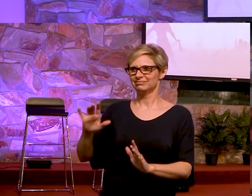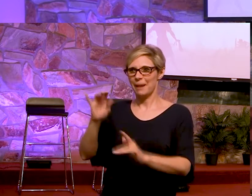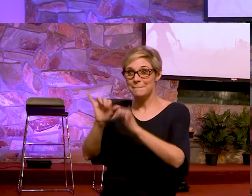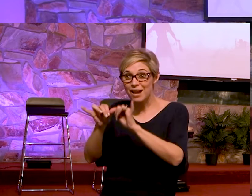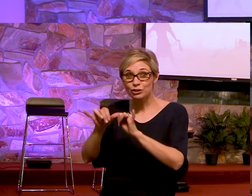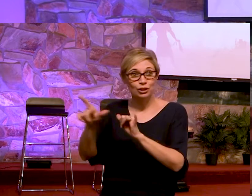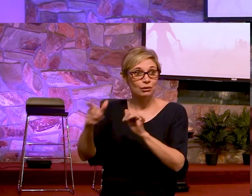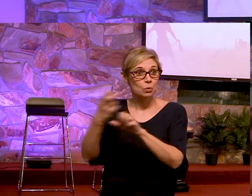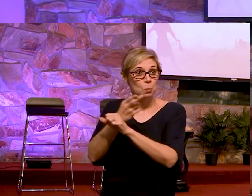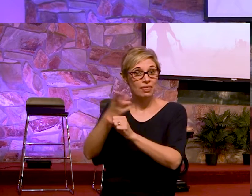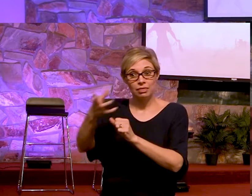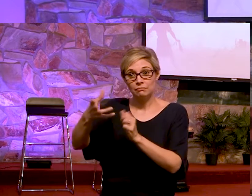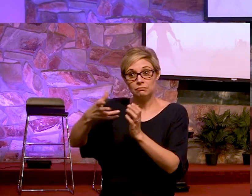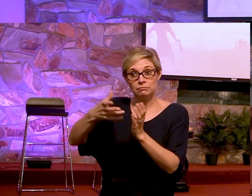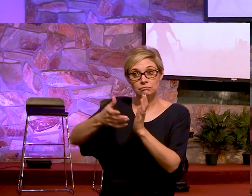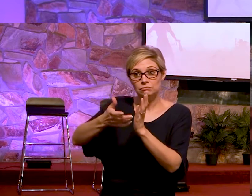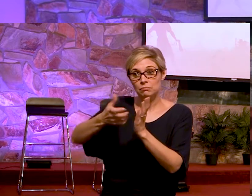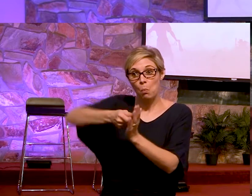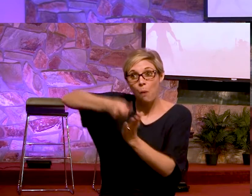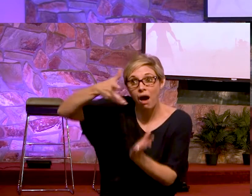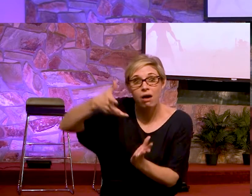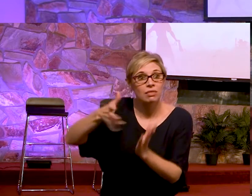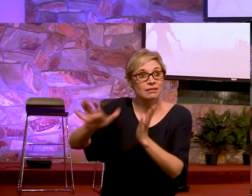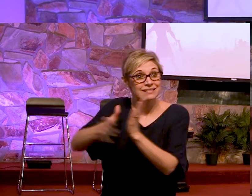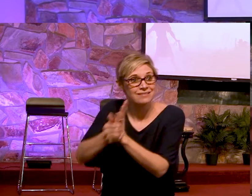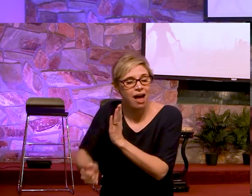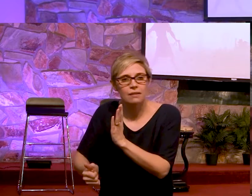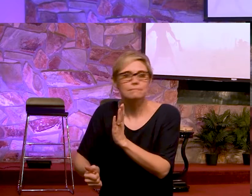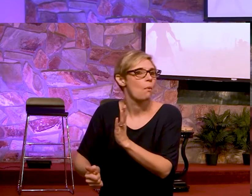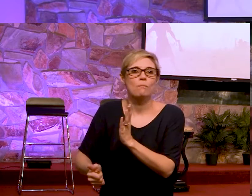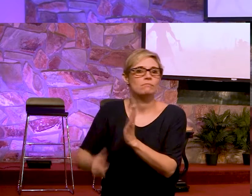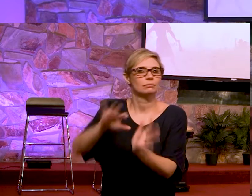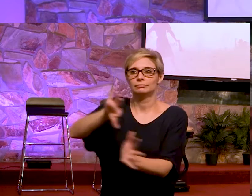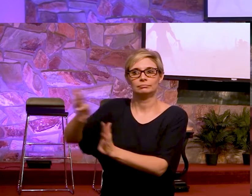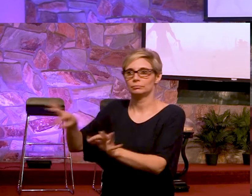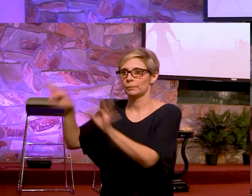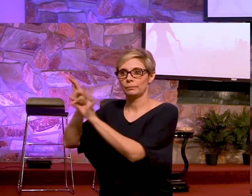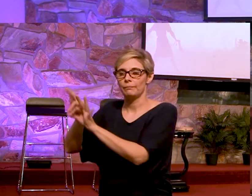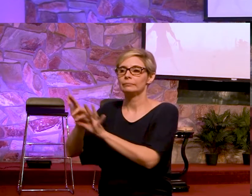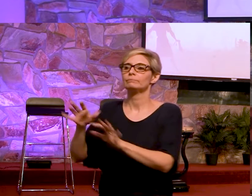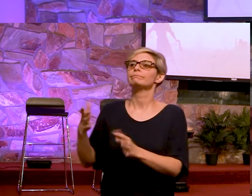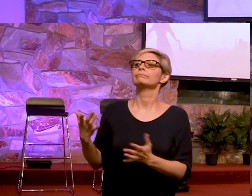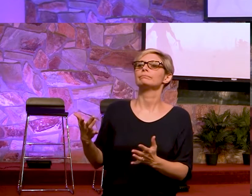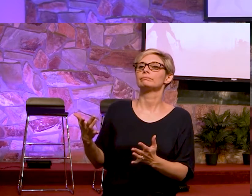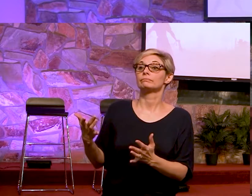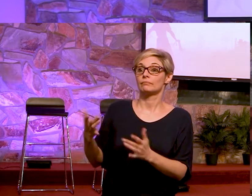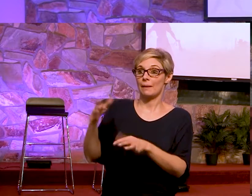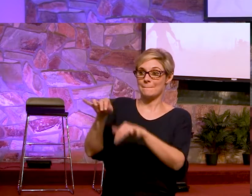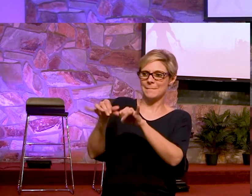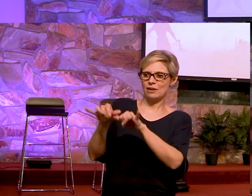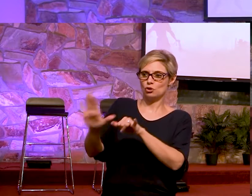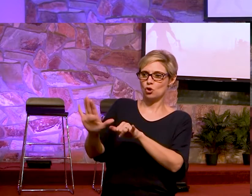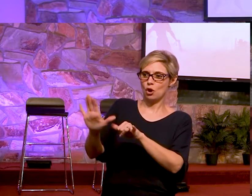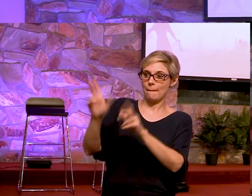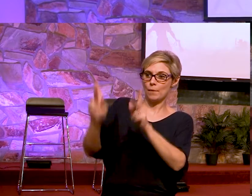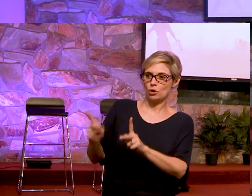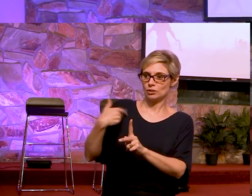talent. You determine a man's greatness by what it takes to discourage him.